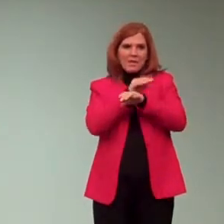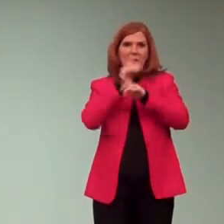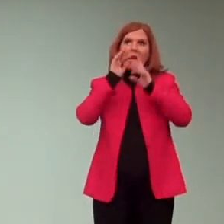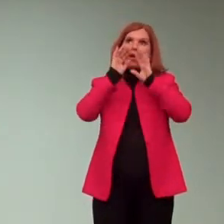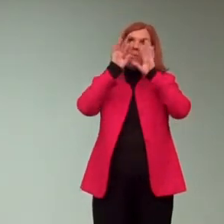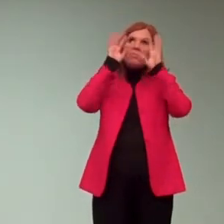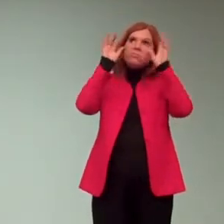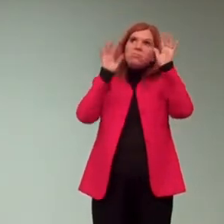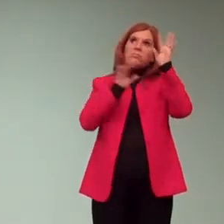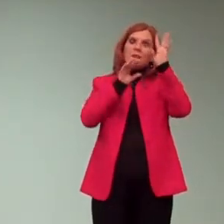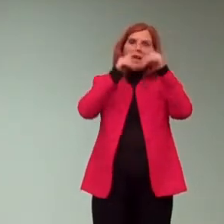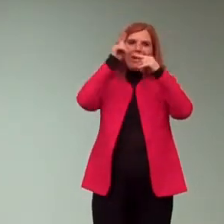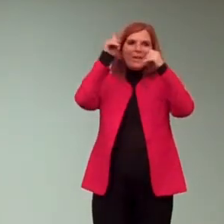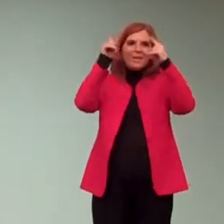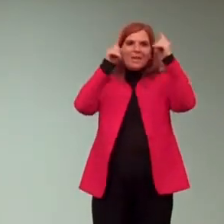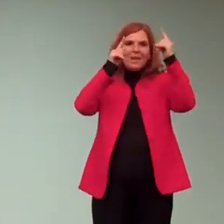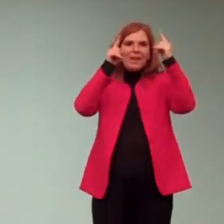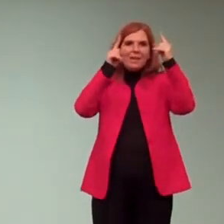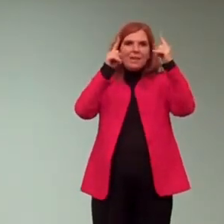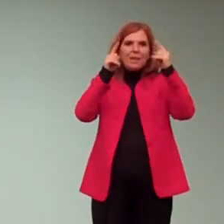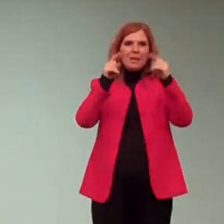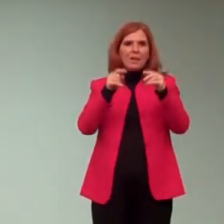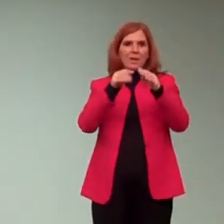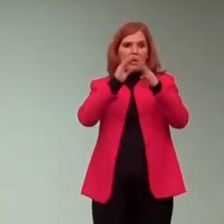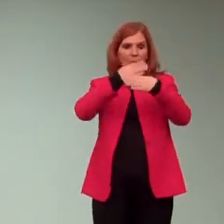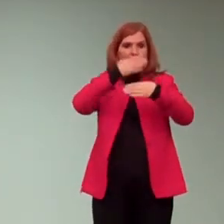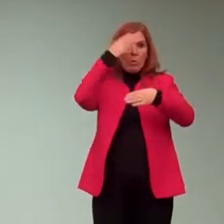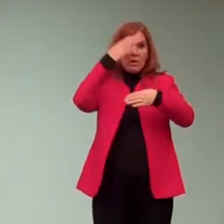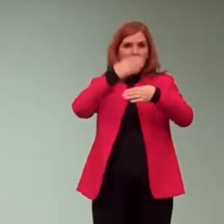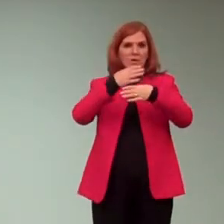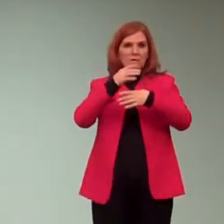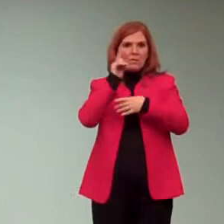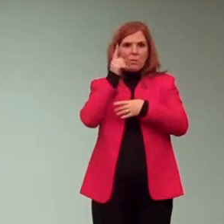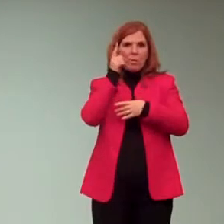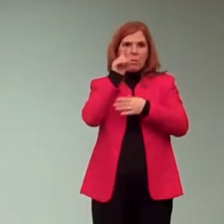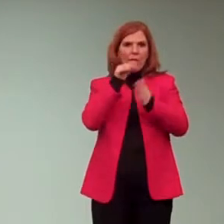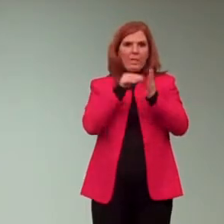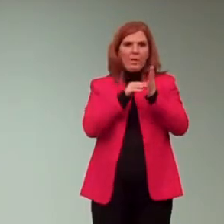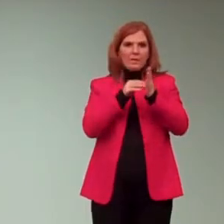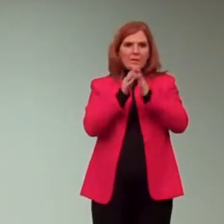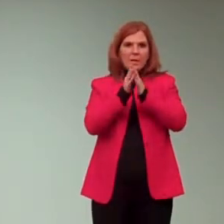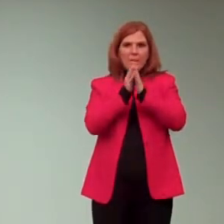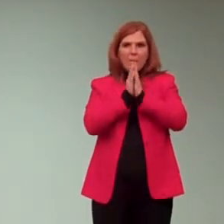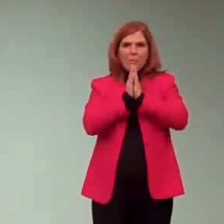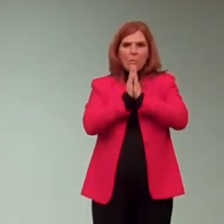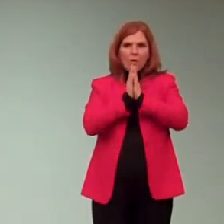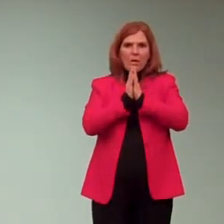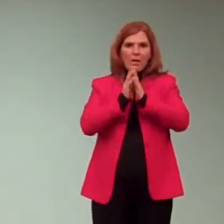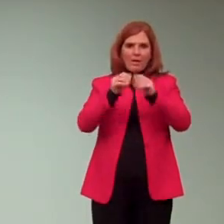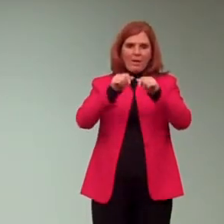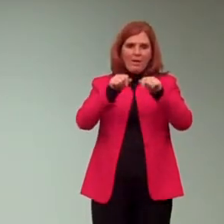sky and lighting the tenement windows for 1,000 praying acres around.